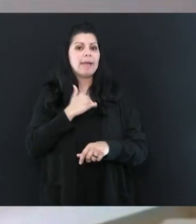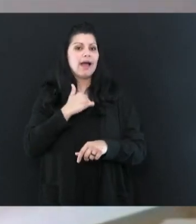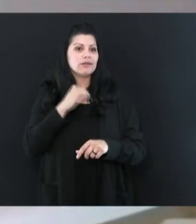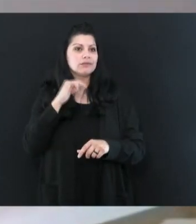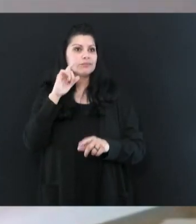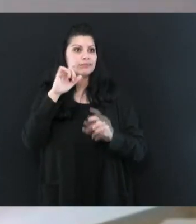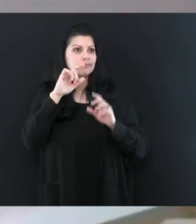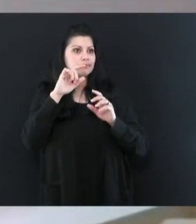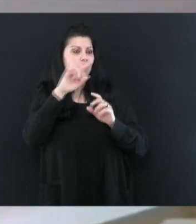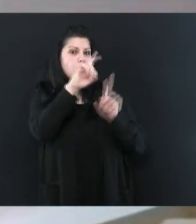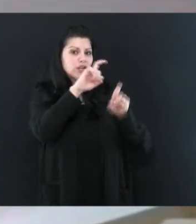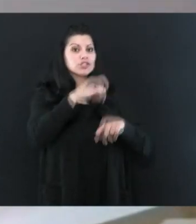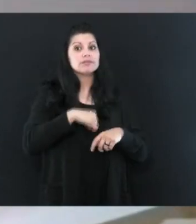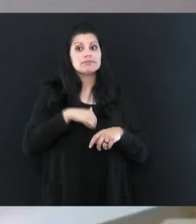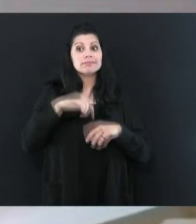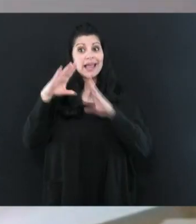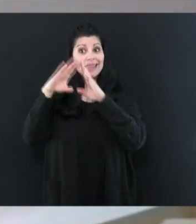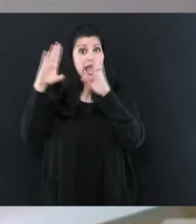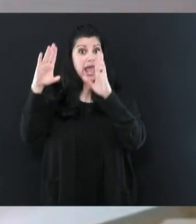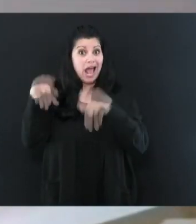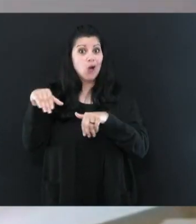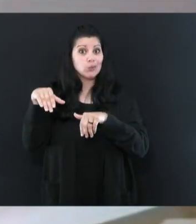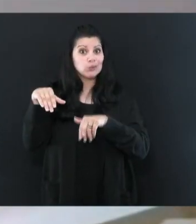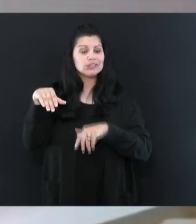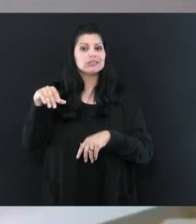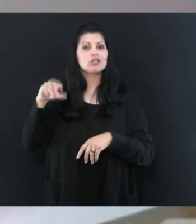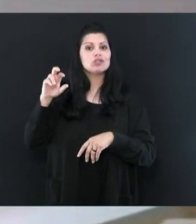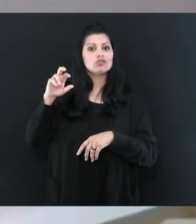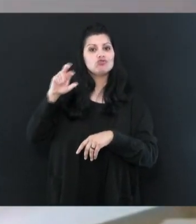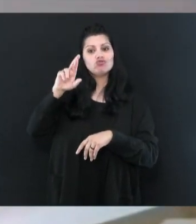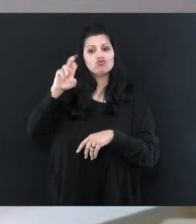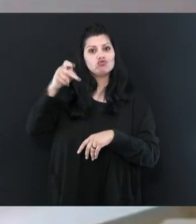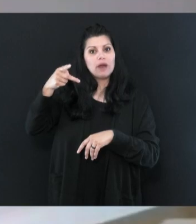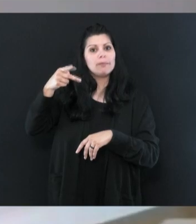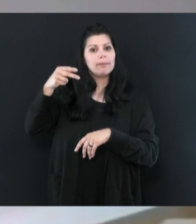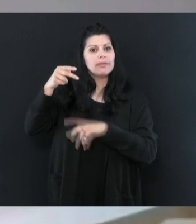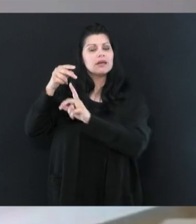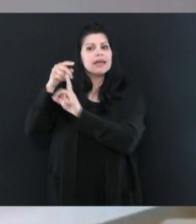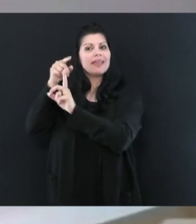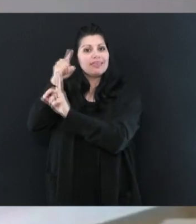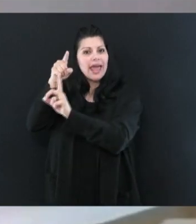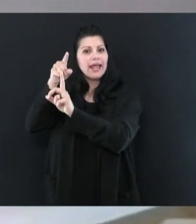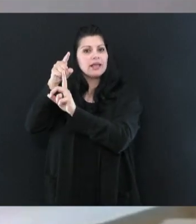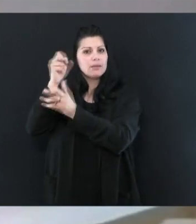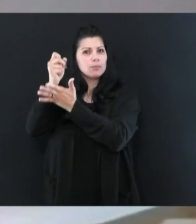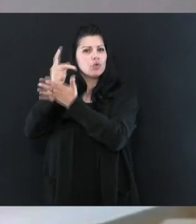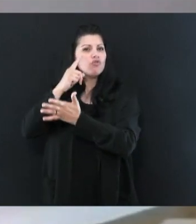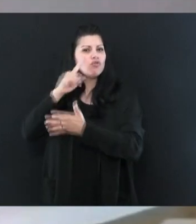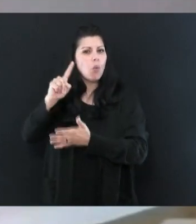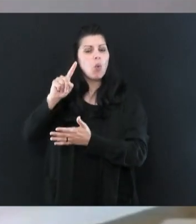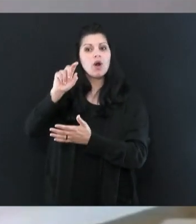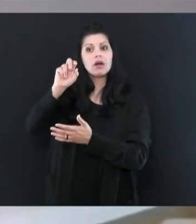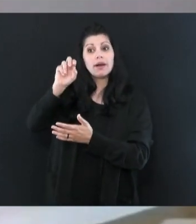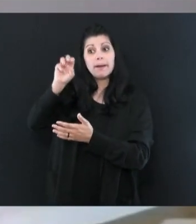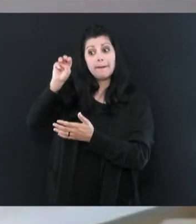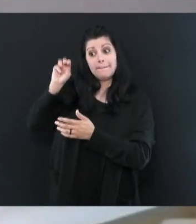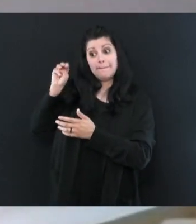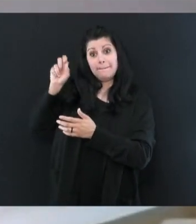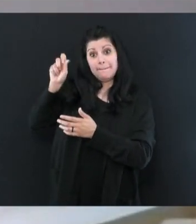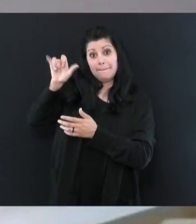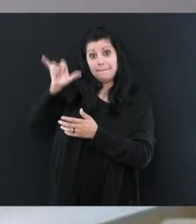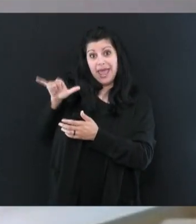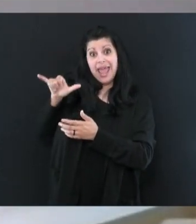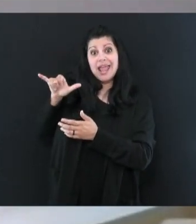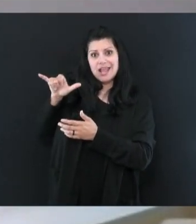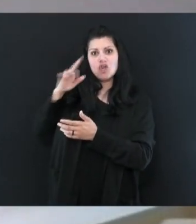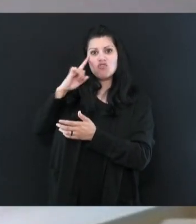Representatives, Congress, passed the latest round of federal relief for COVID in May, and then a revised version of it at the